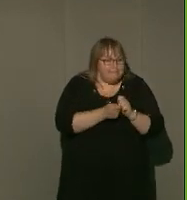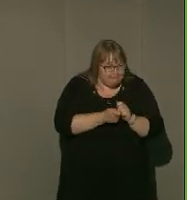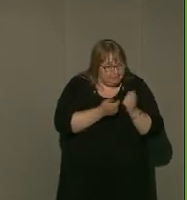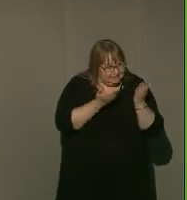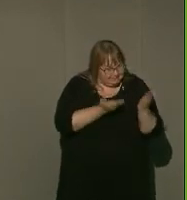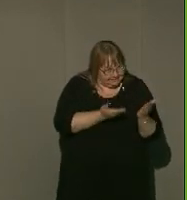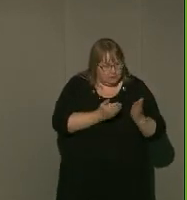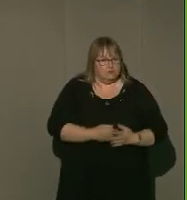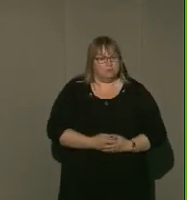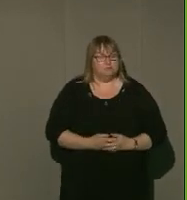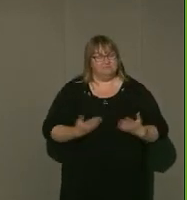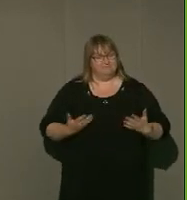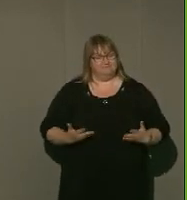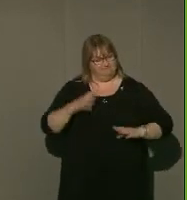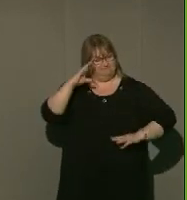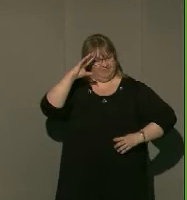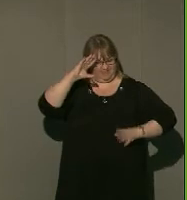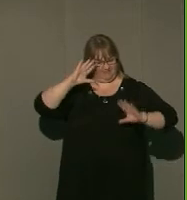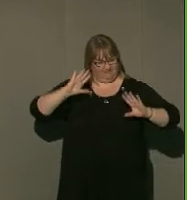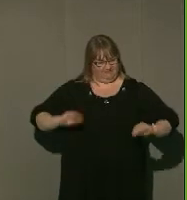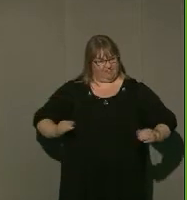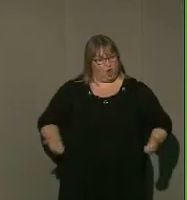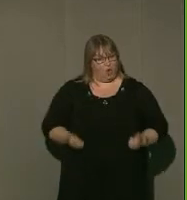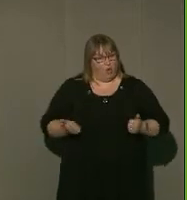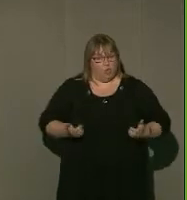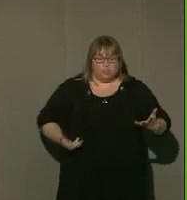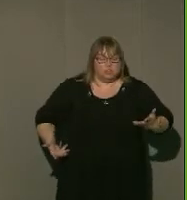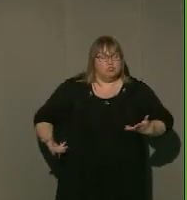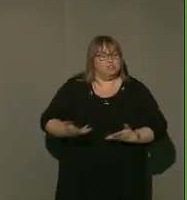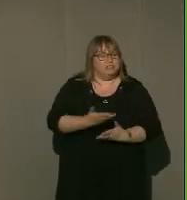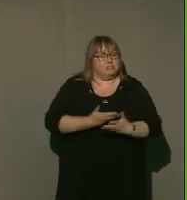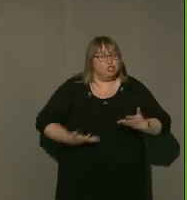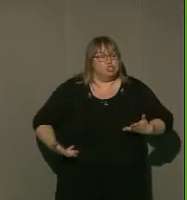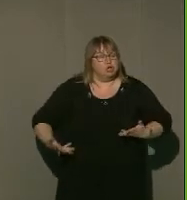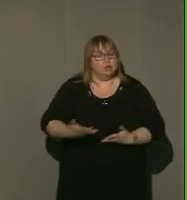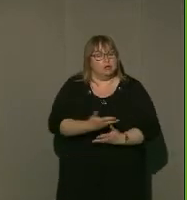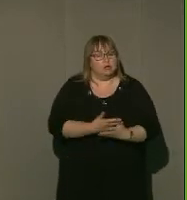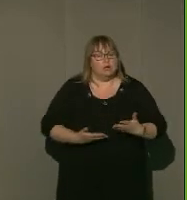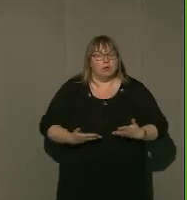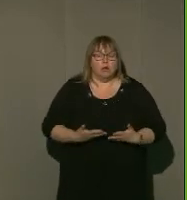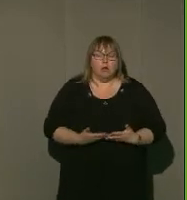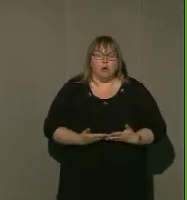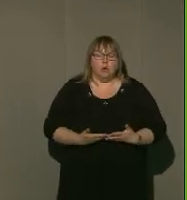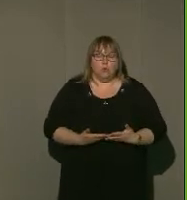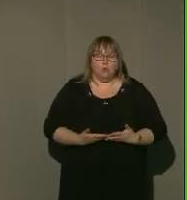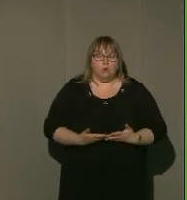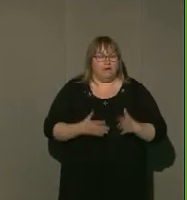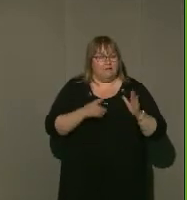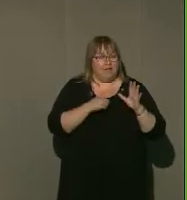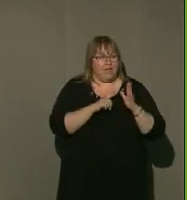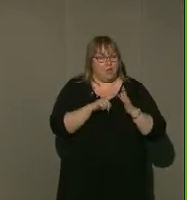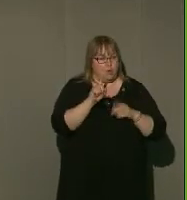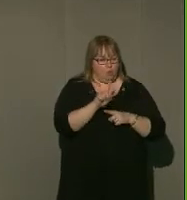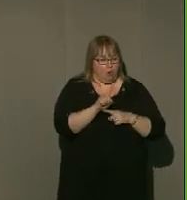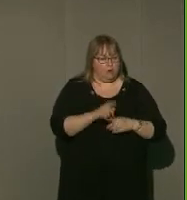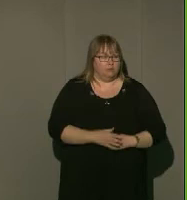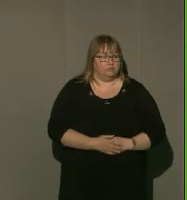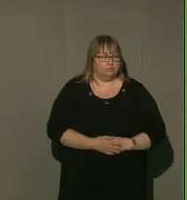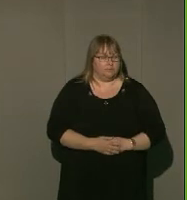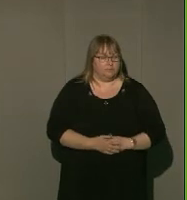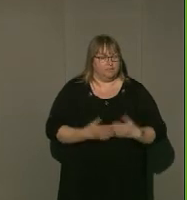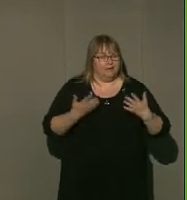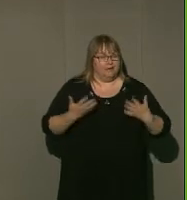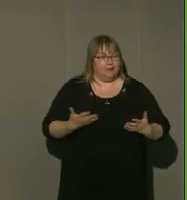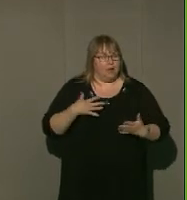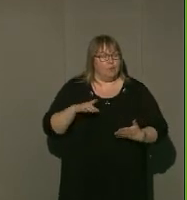concludes the discussion. of AO1. We now just have to vote